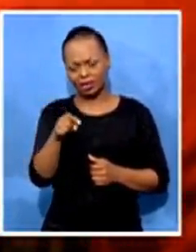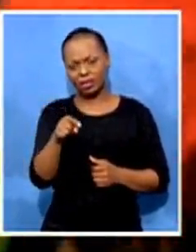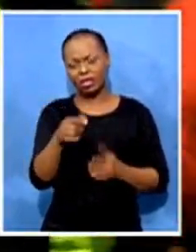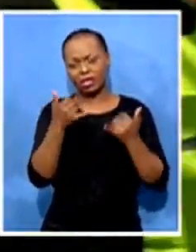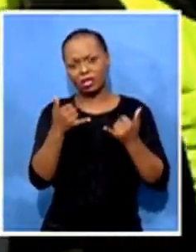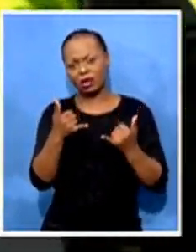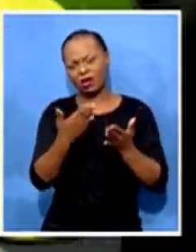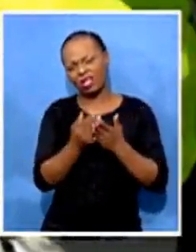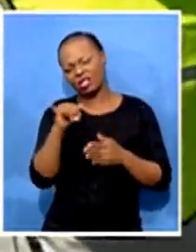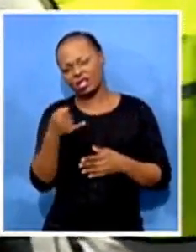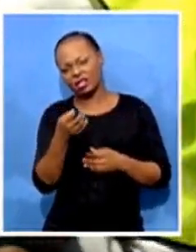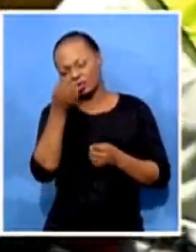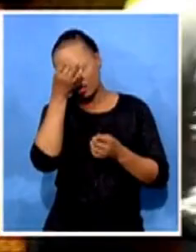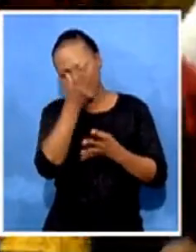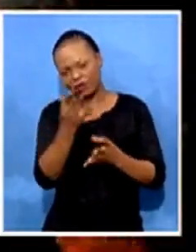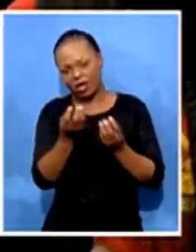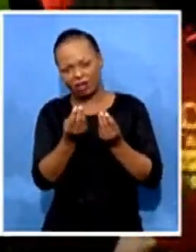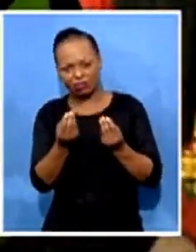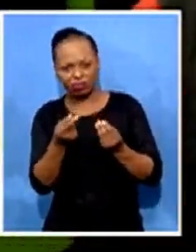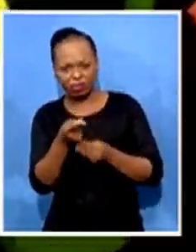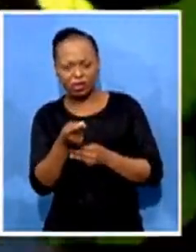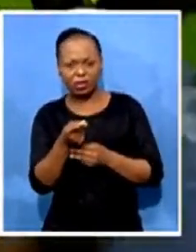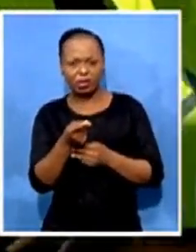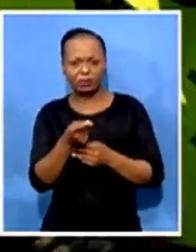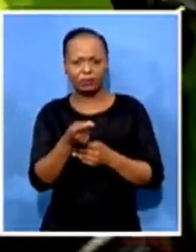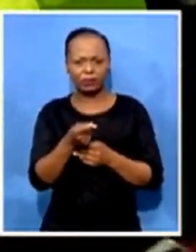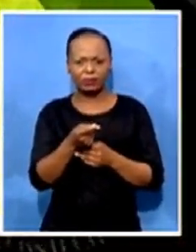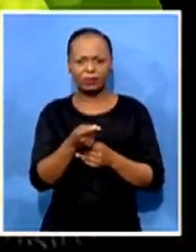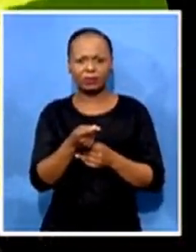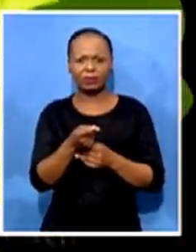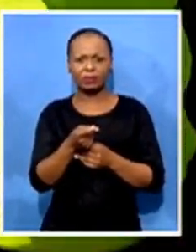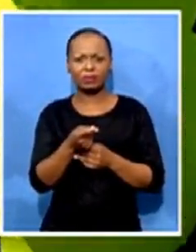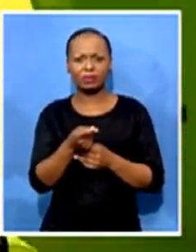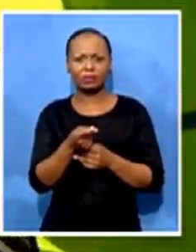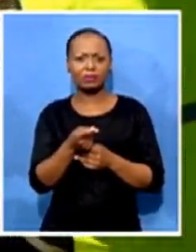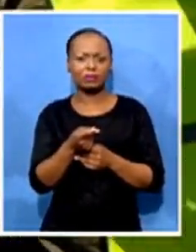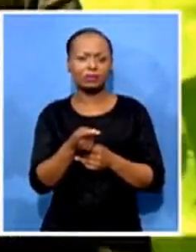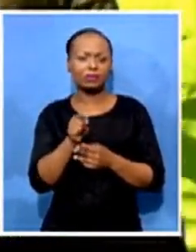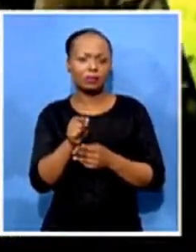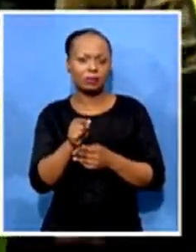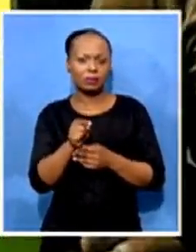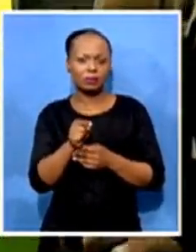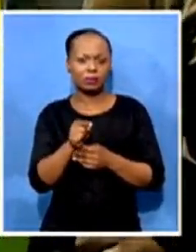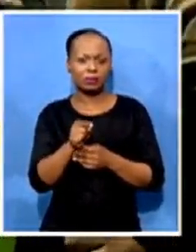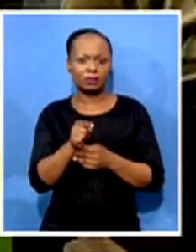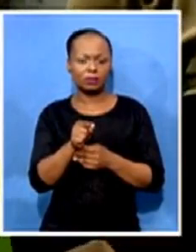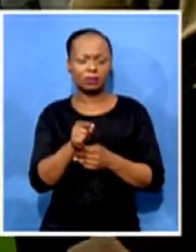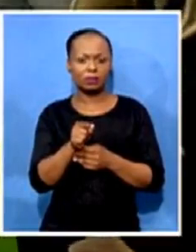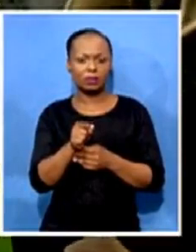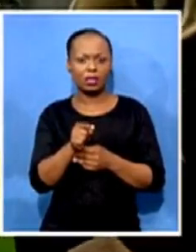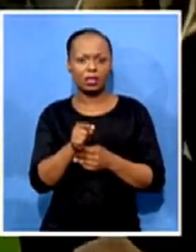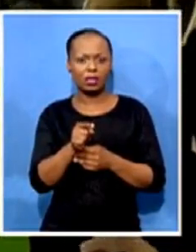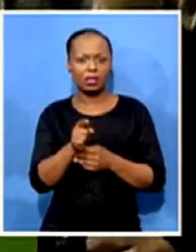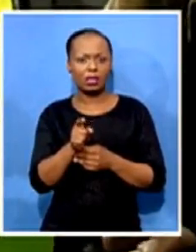these visuals you see at the moment are those very supporters that have come out against what they call racism, not just in Brackenfell at the high